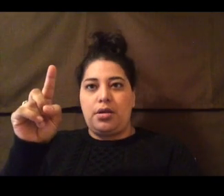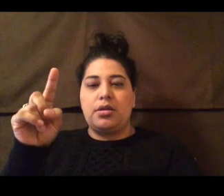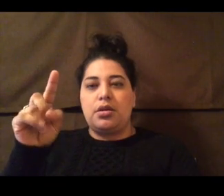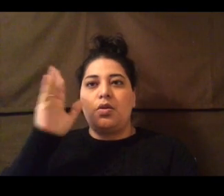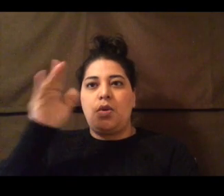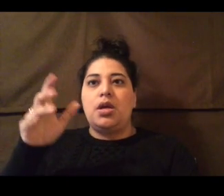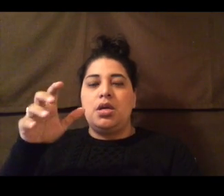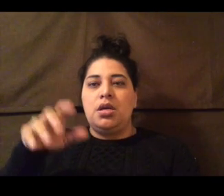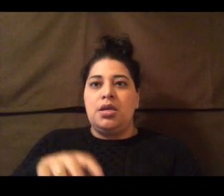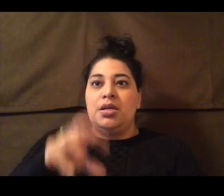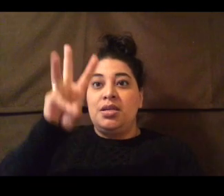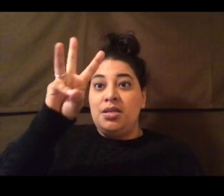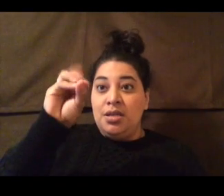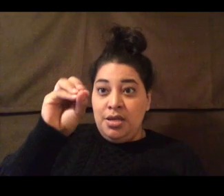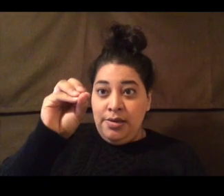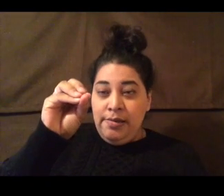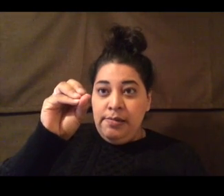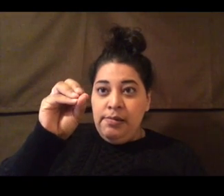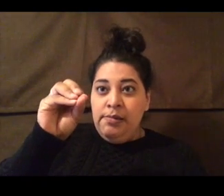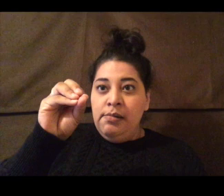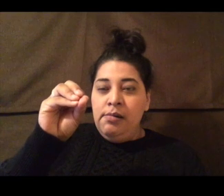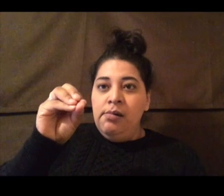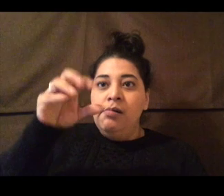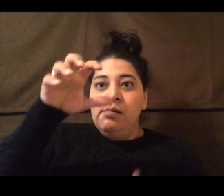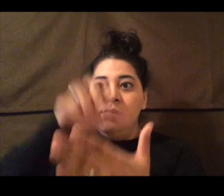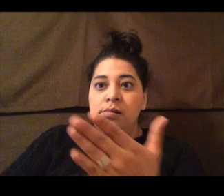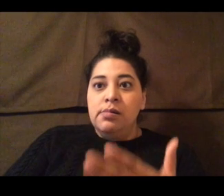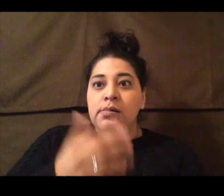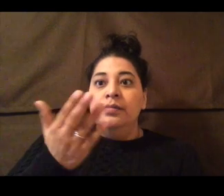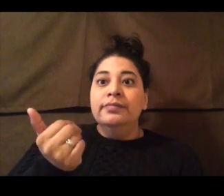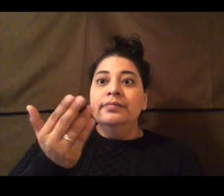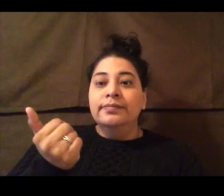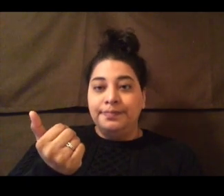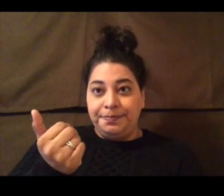here and you're going to subtract the 15.